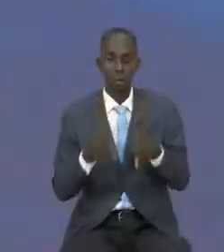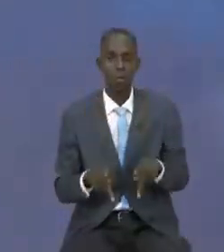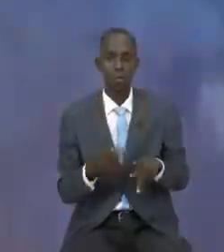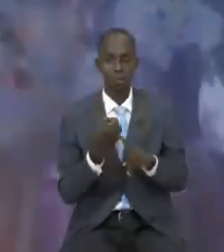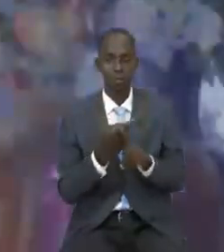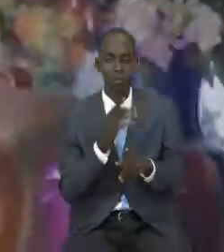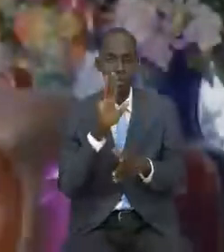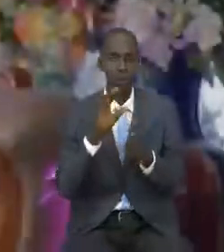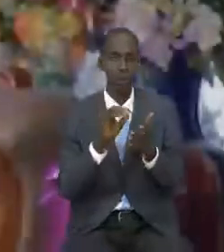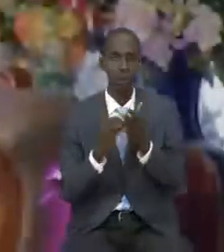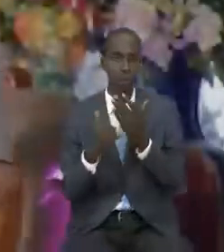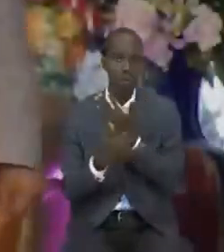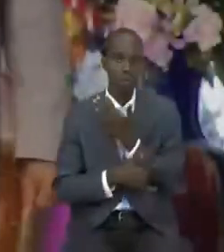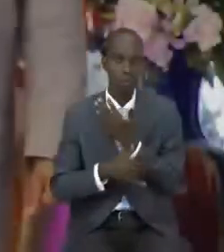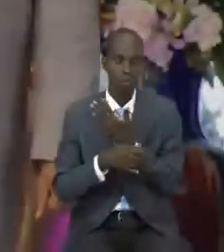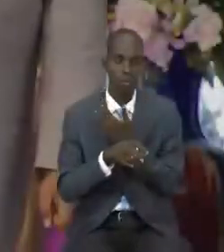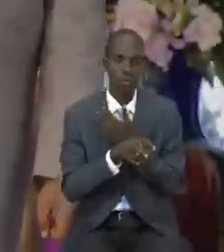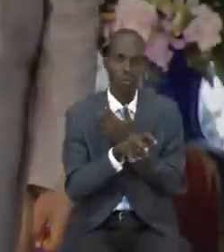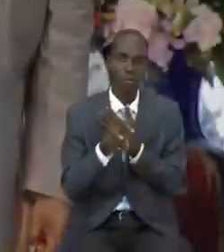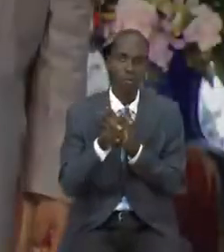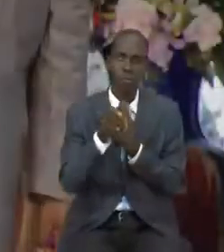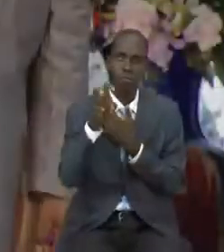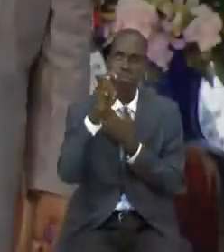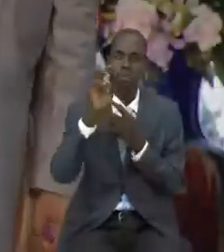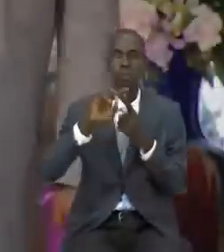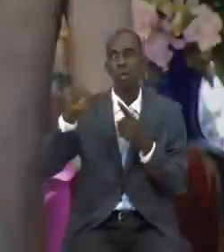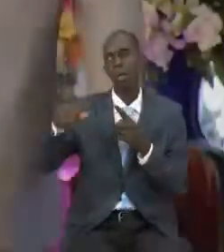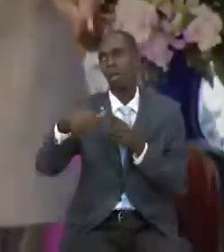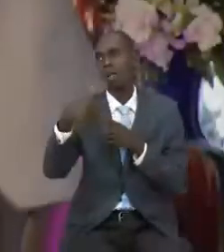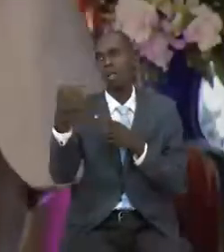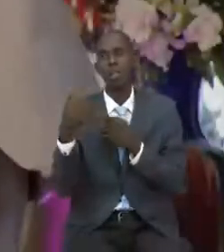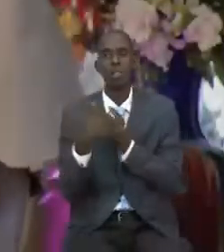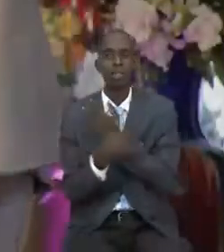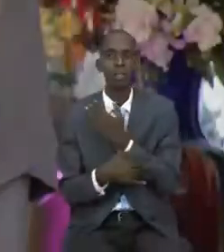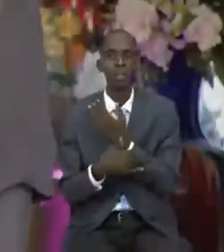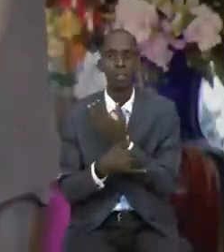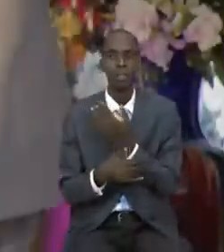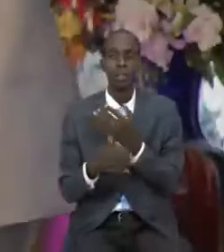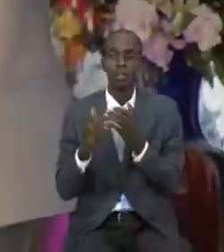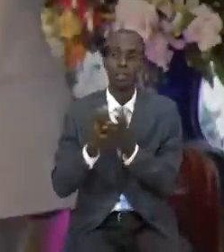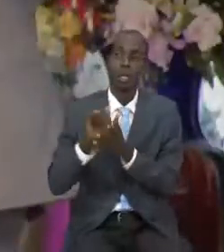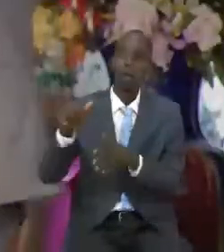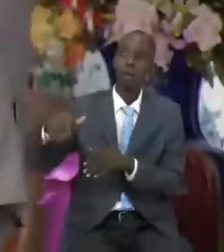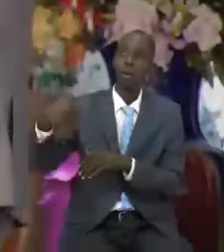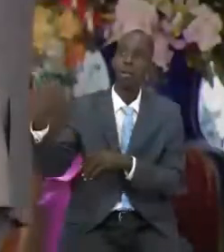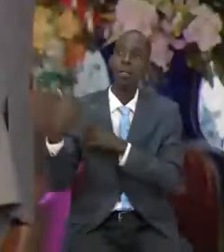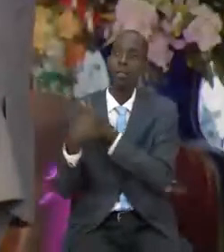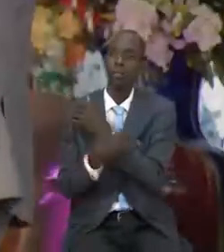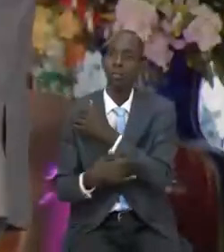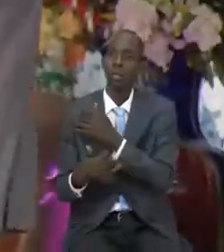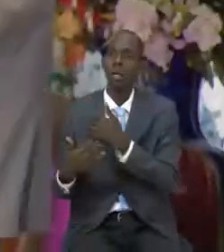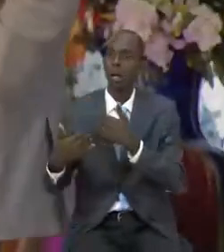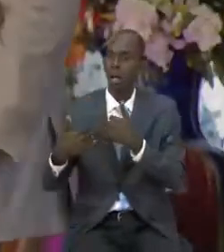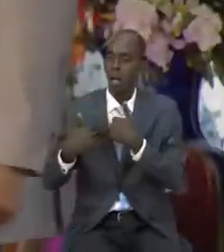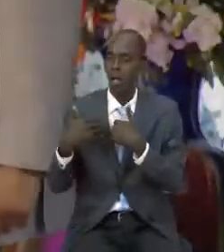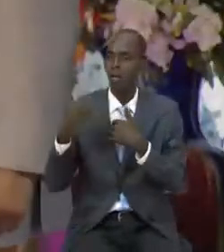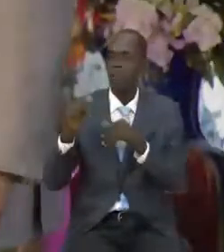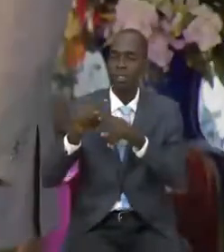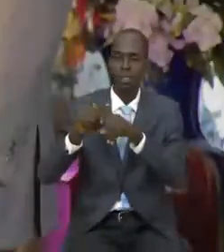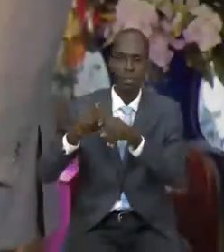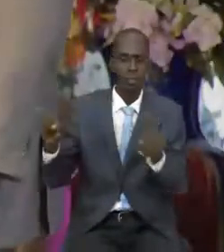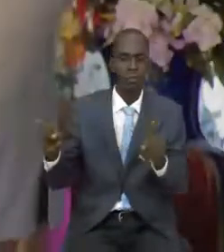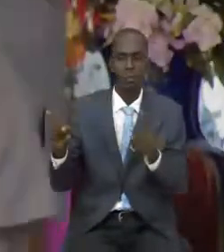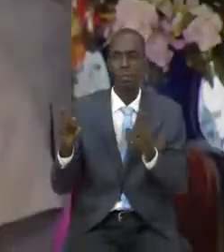to another country. That other country has a different